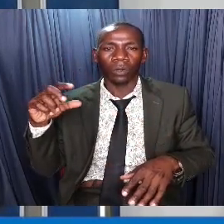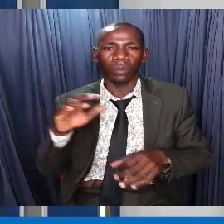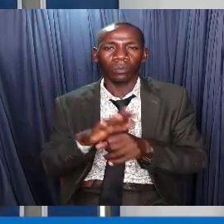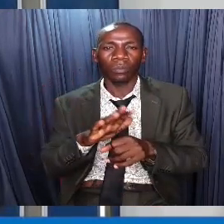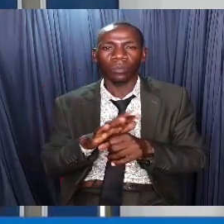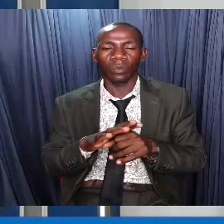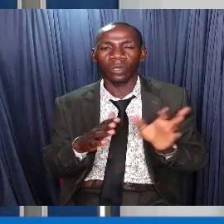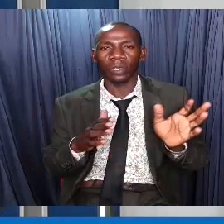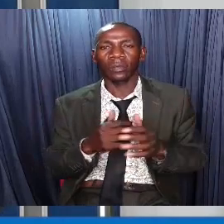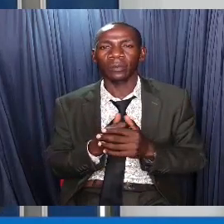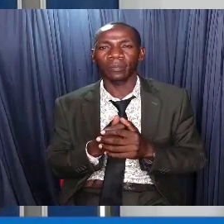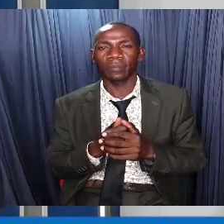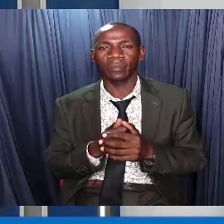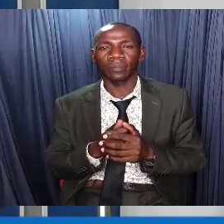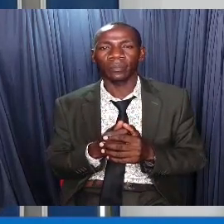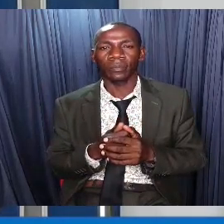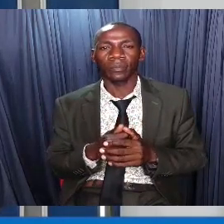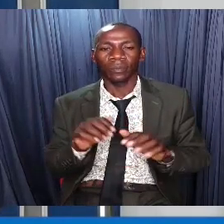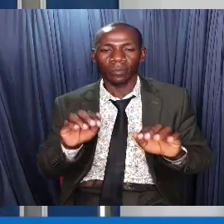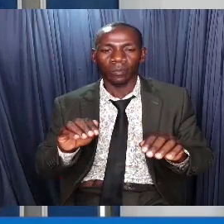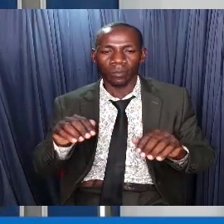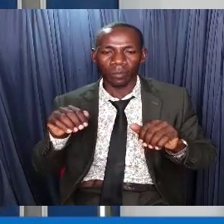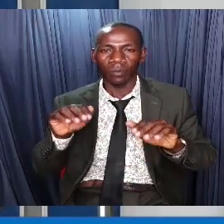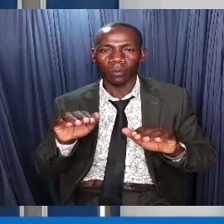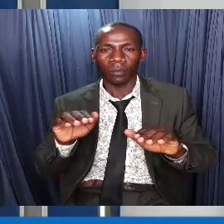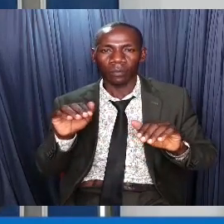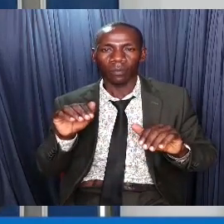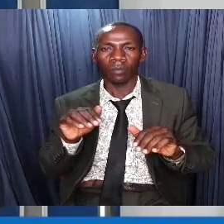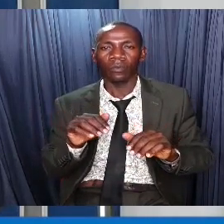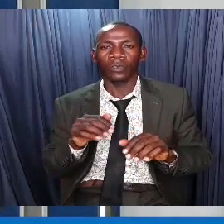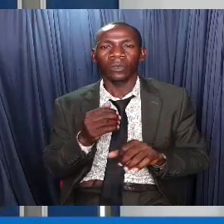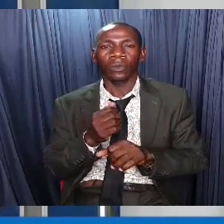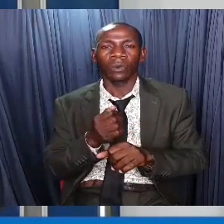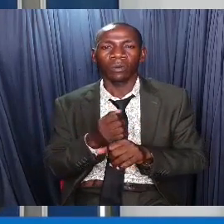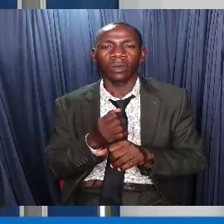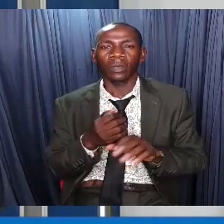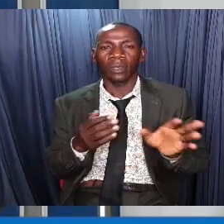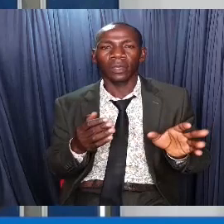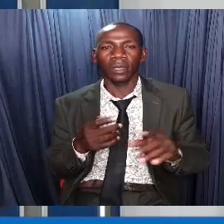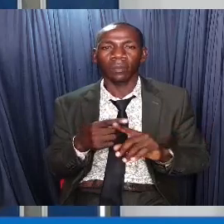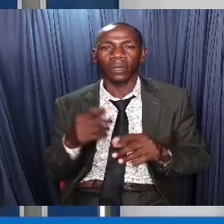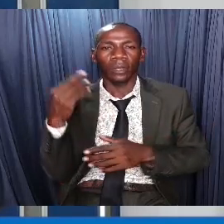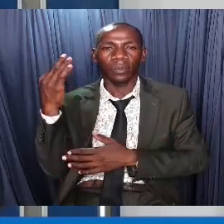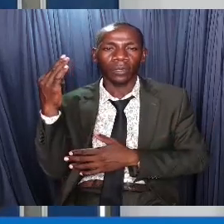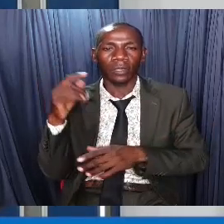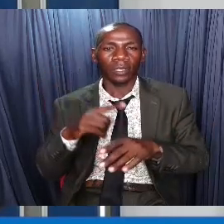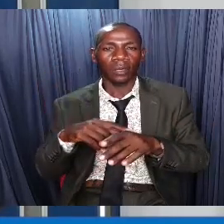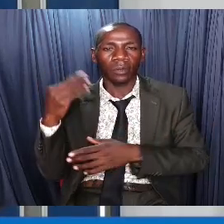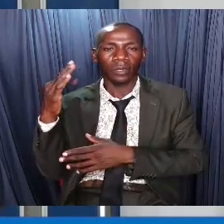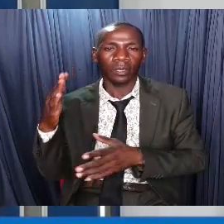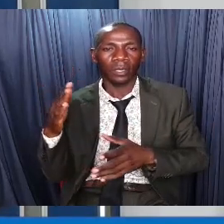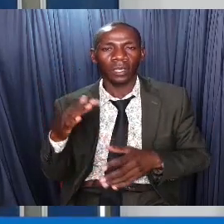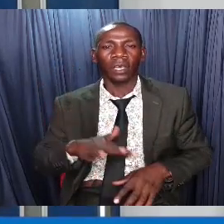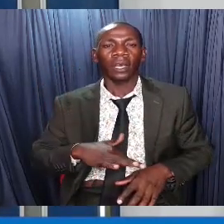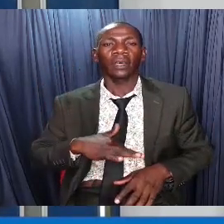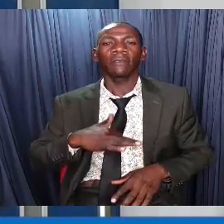Wamejaa. They were full there. Wanachimba mawe. They were there in the quarry working, digging the stones. Lakini mhubiri akihubiri. But when the preacher preaches. Mimi nami